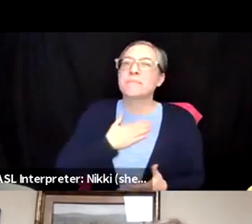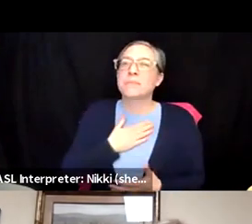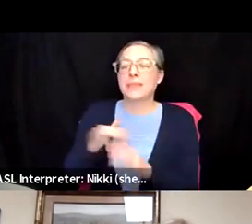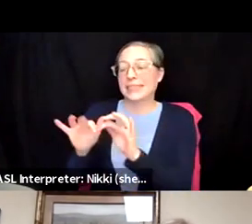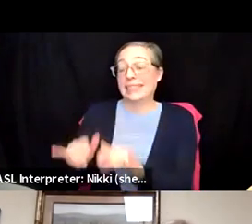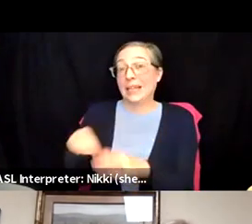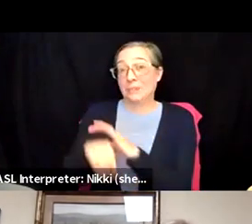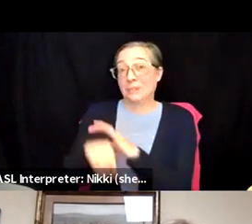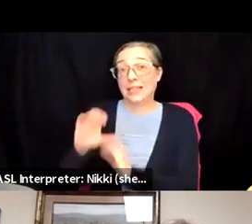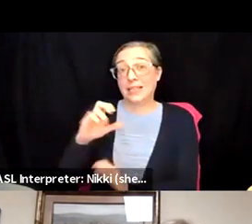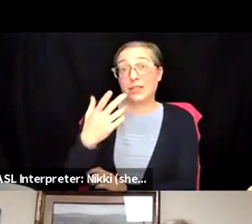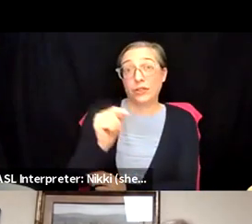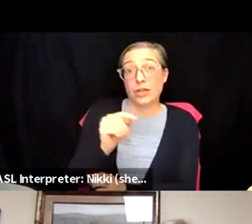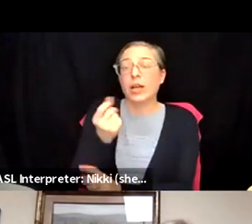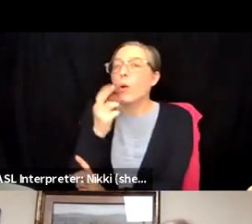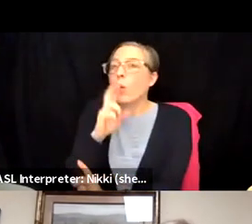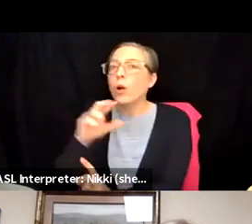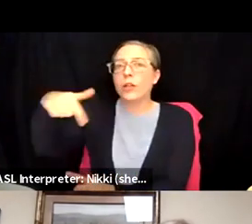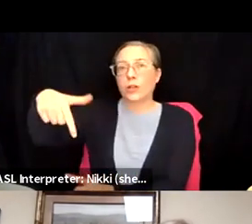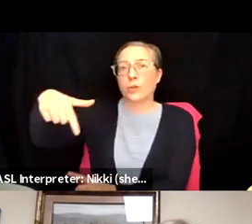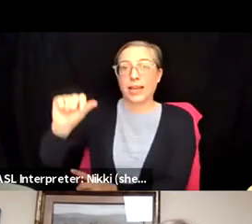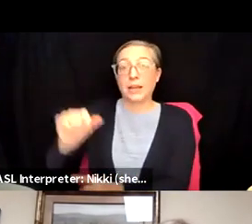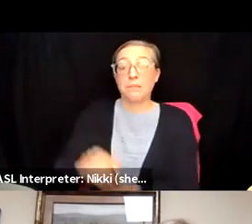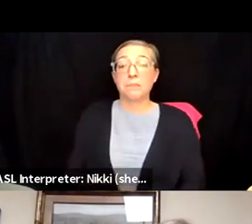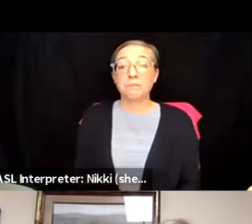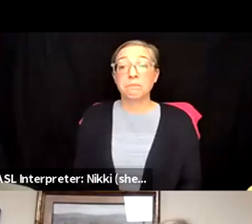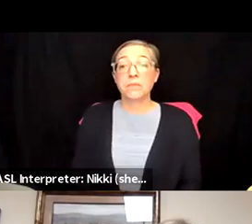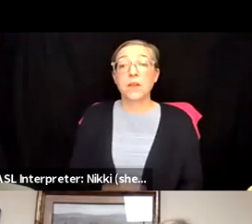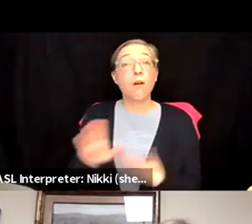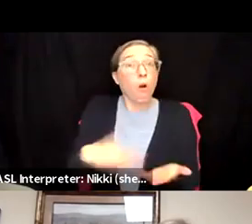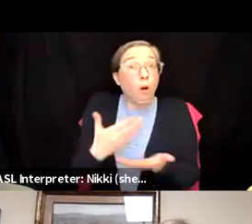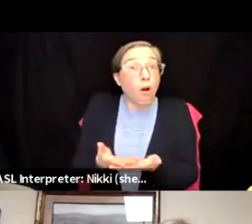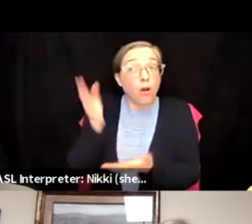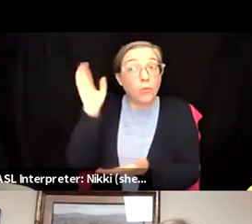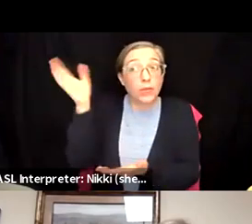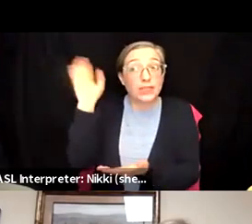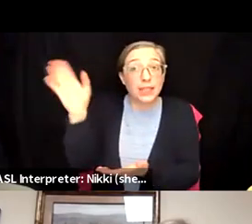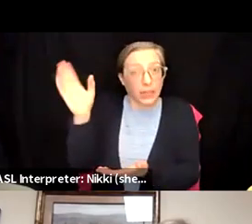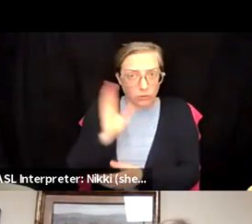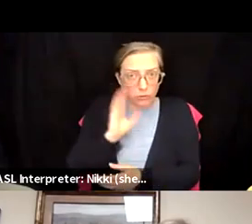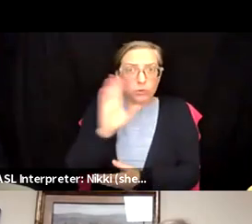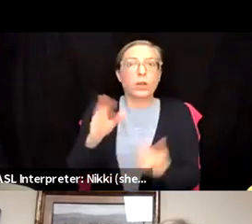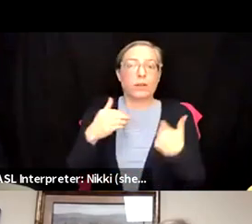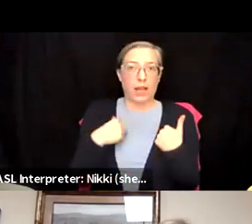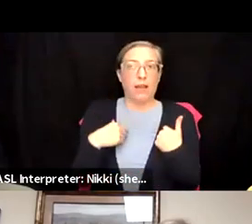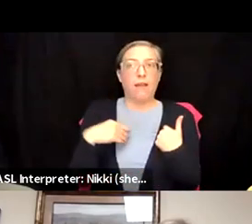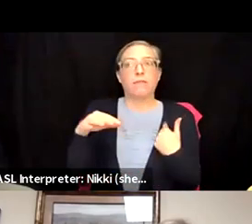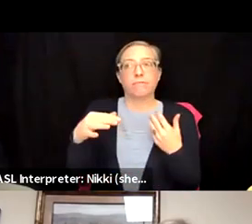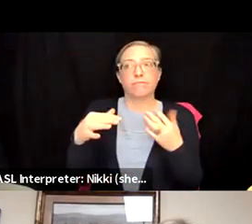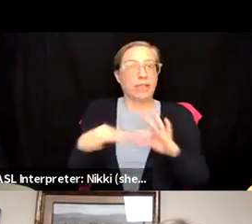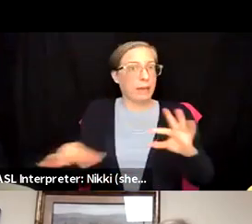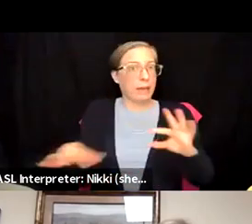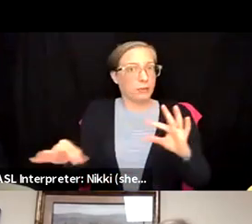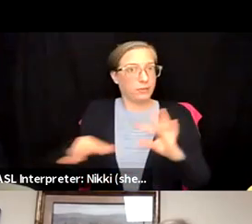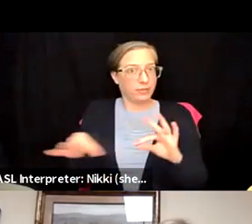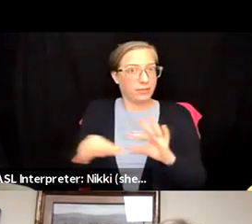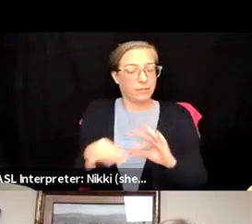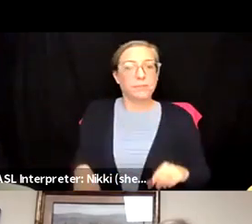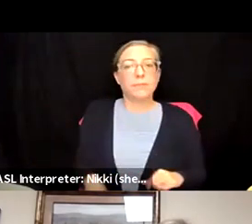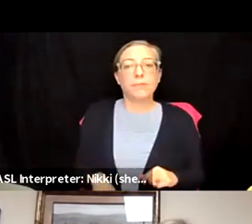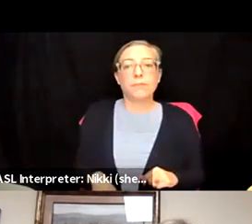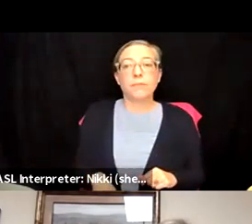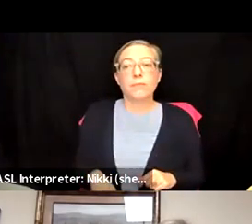sessions are closed captioned. We do have a closed captioning person. At the toolbar, there is